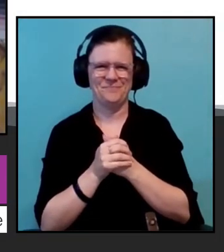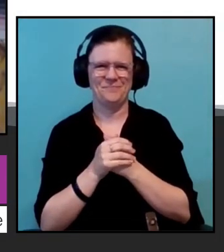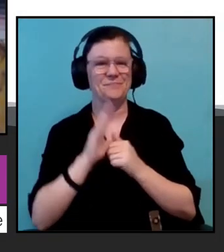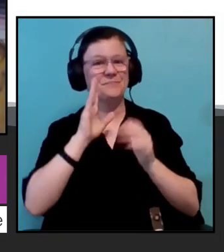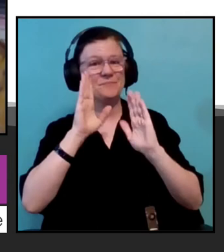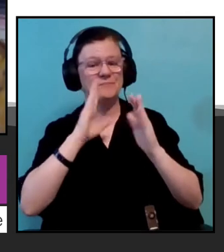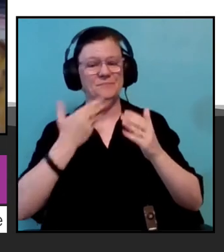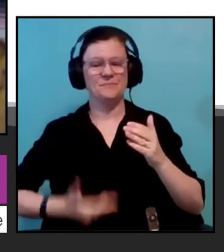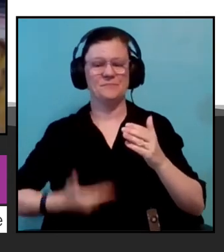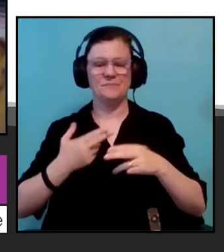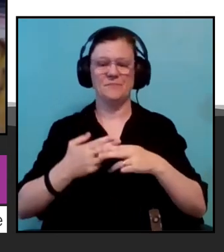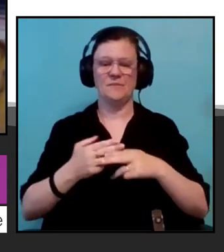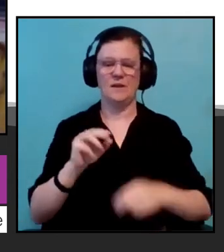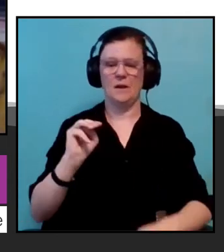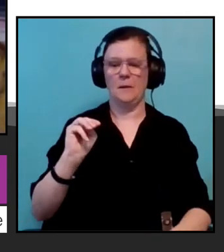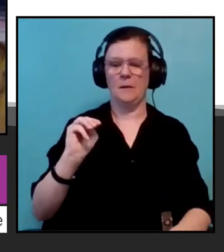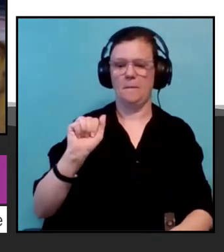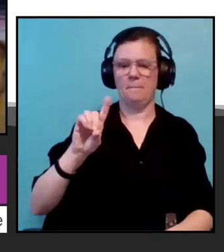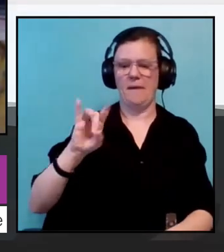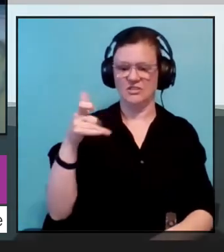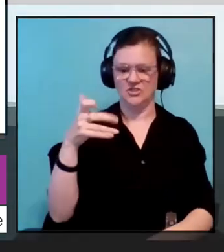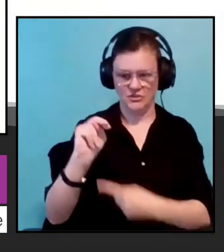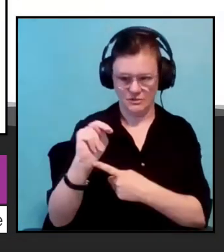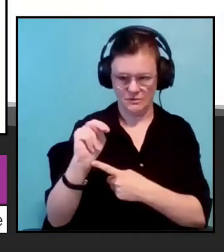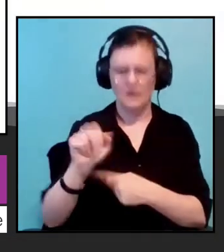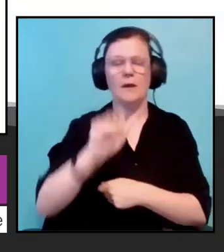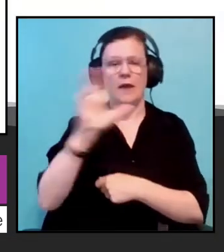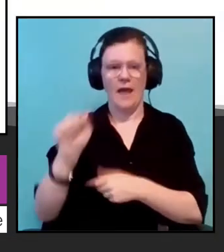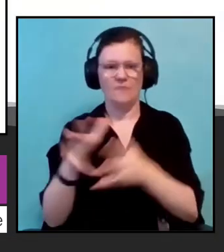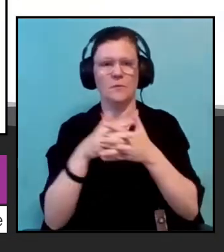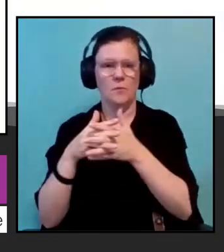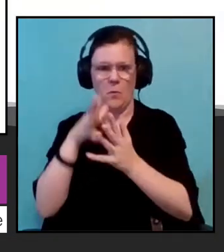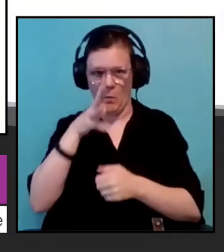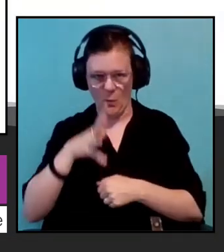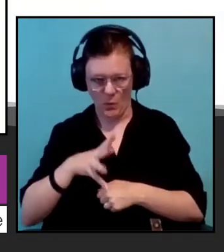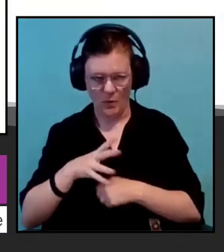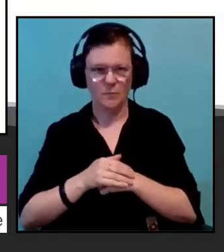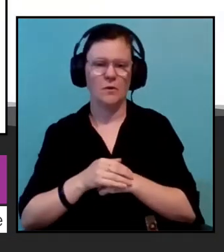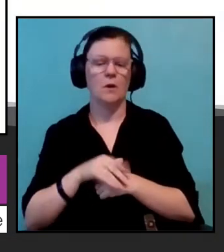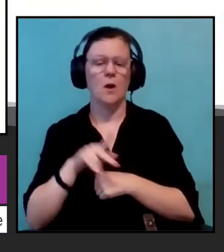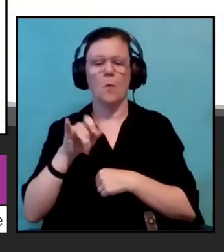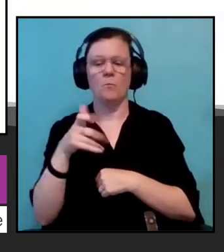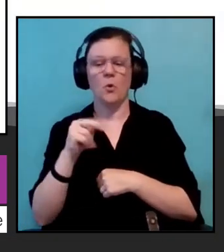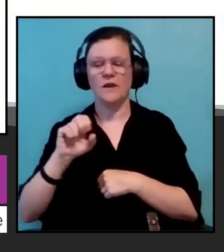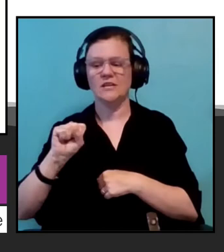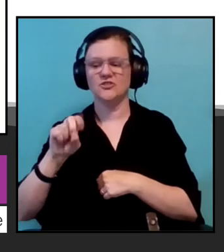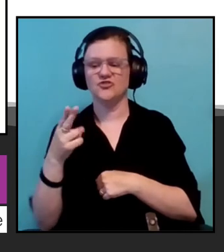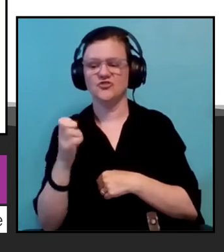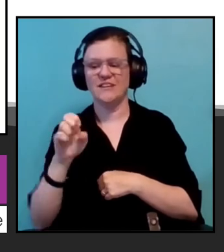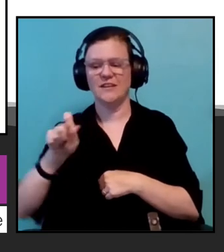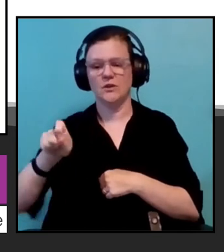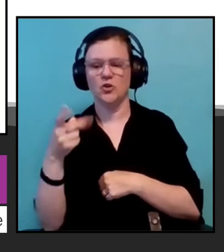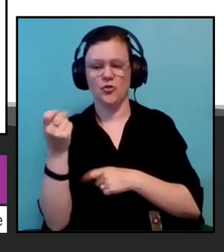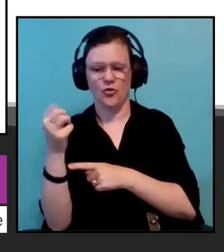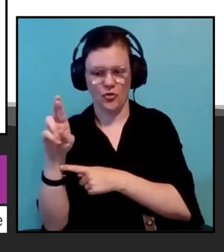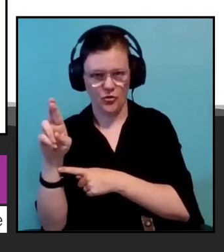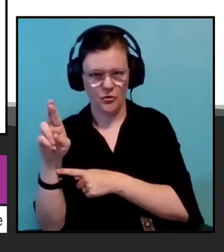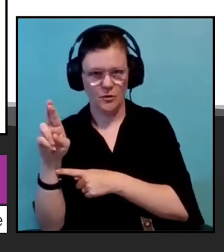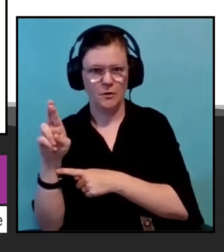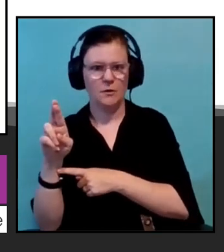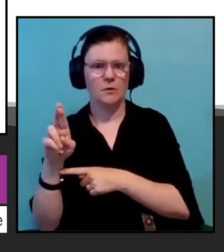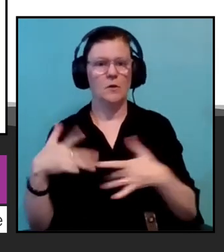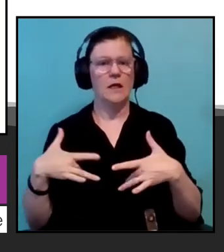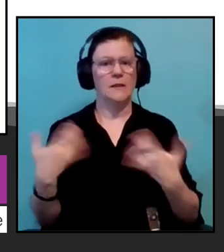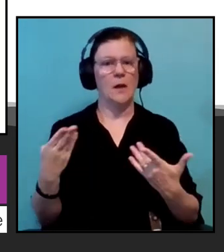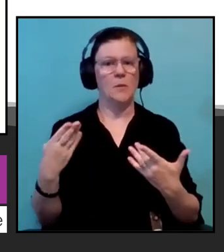Hi, everyone. My name is Madjeen, and I'm an African-American woman. Pronouns are she, hers. And I am wearing a